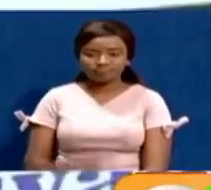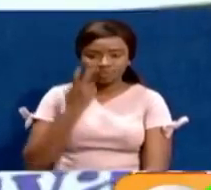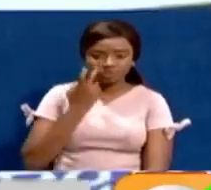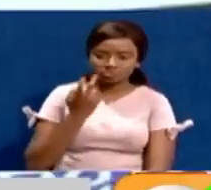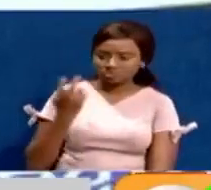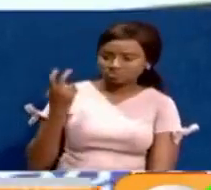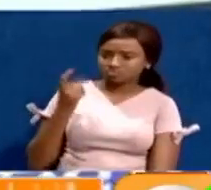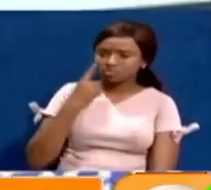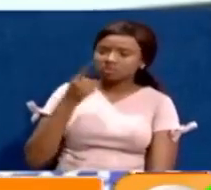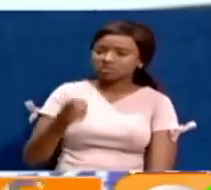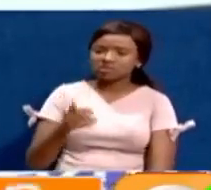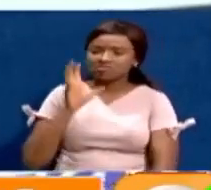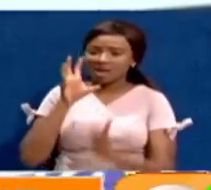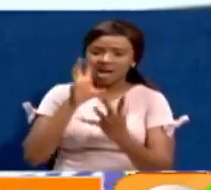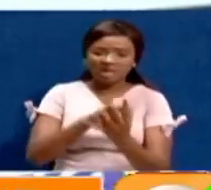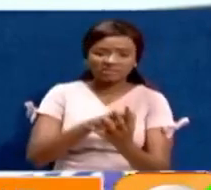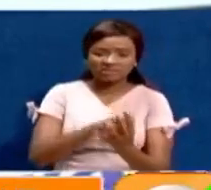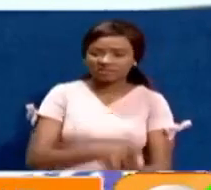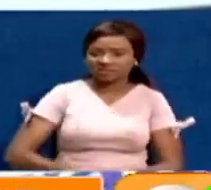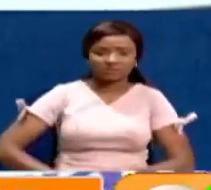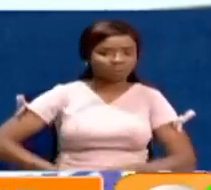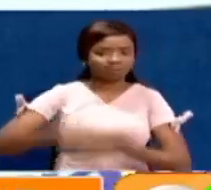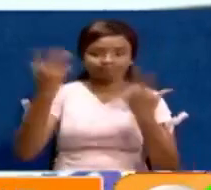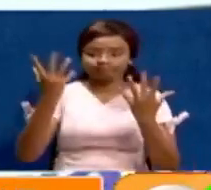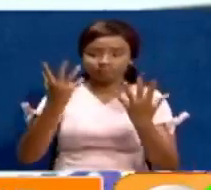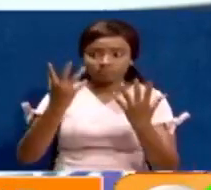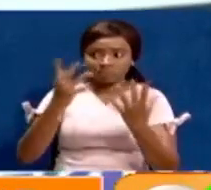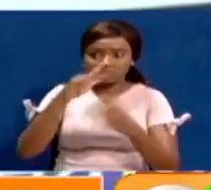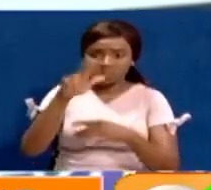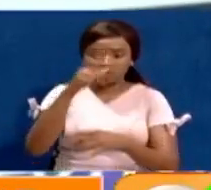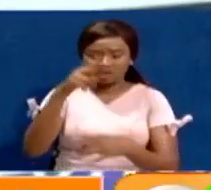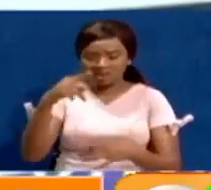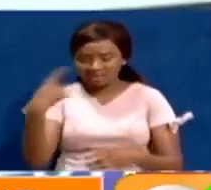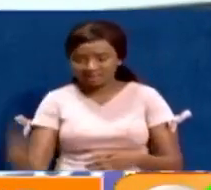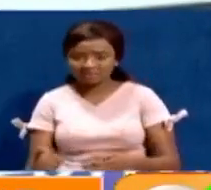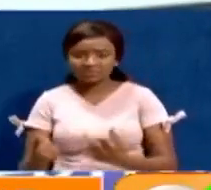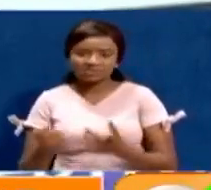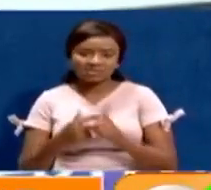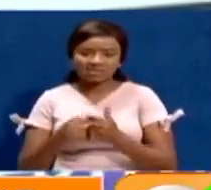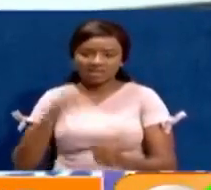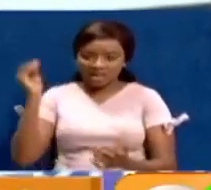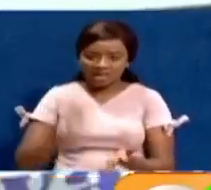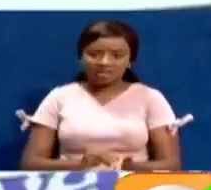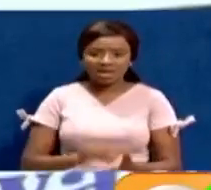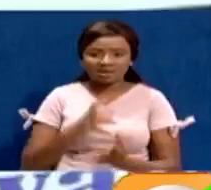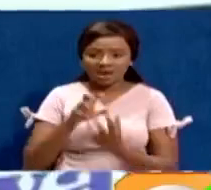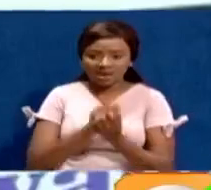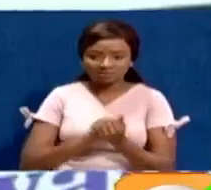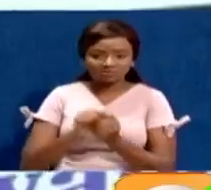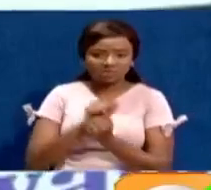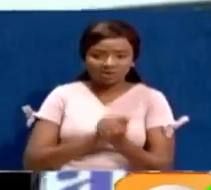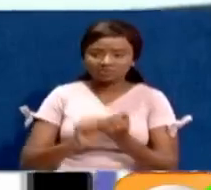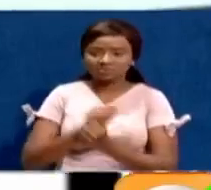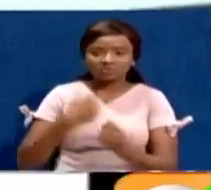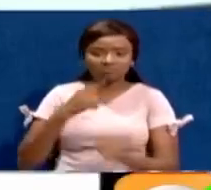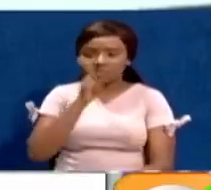Nikaangalia hipo inamuuma jamaa akiwa inamrusha juu. Inarusha juu ya mkongo ikirudisha chini na tafuna akirusha. So